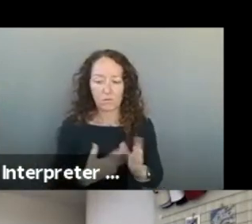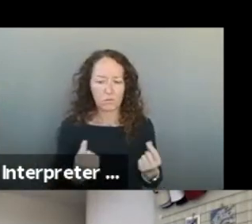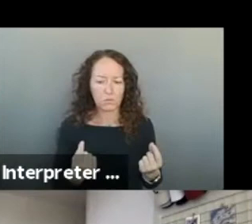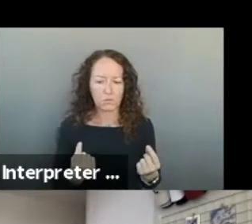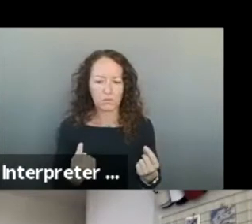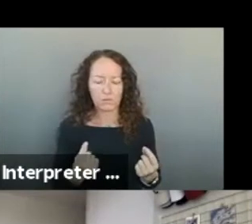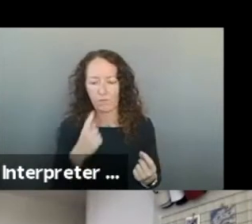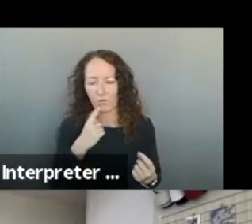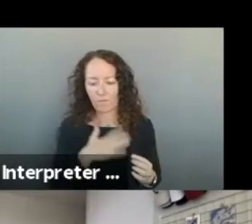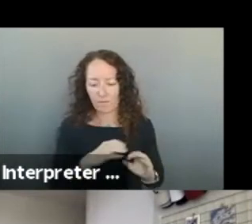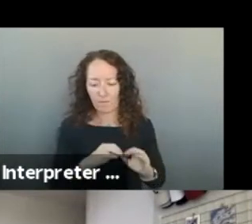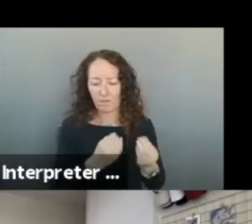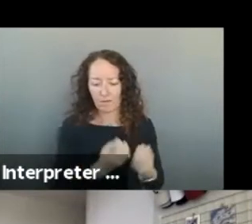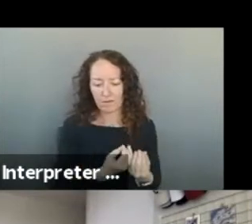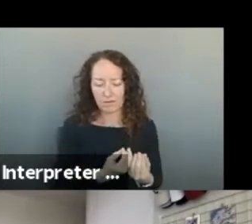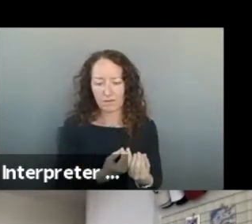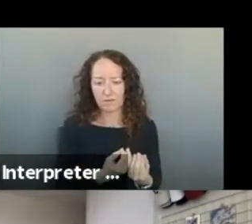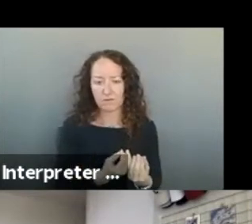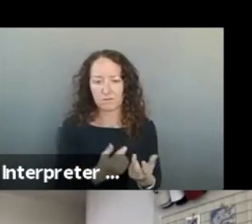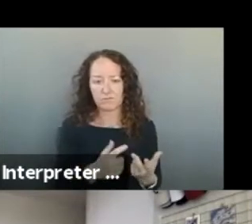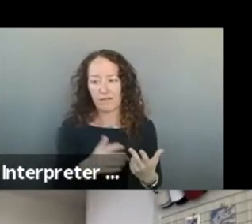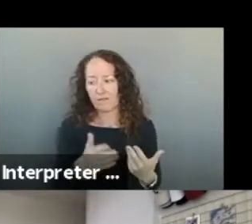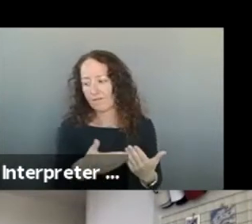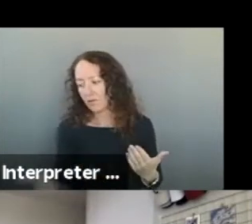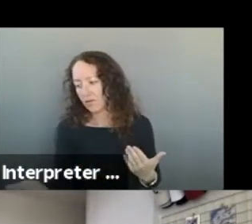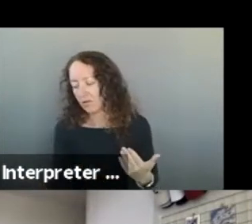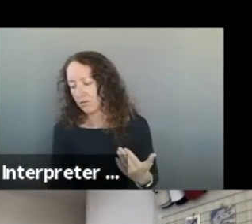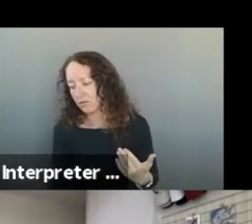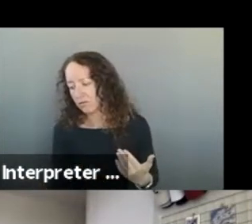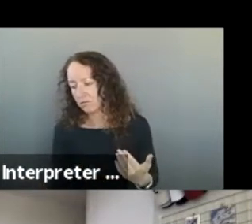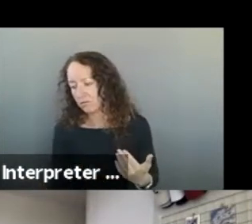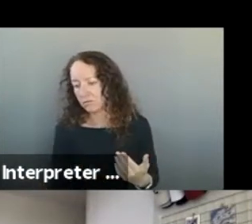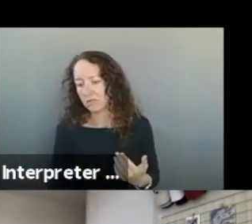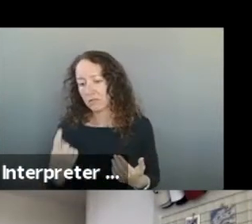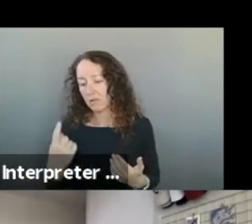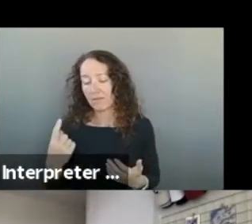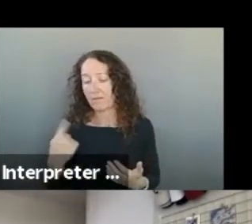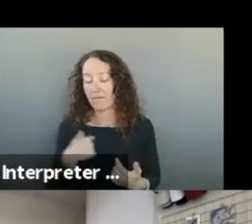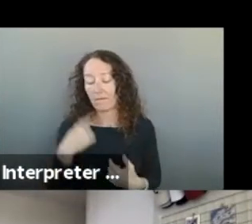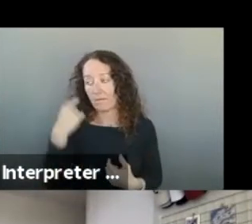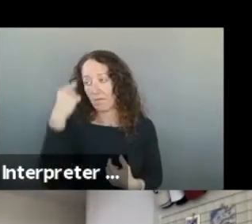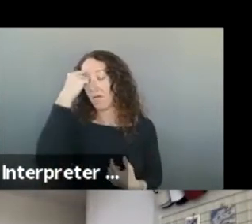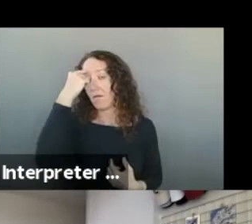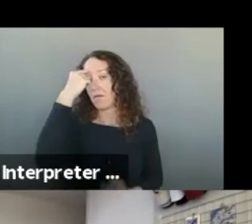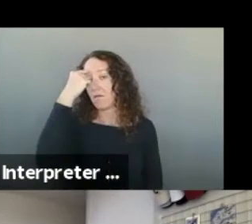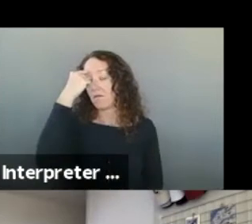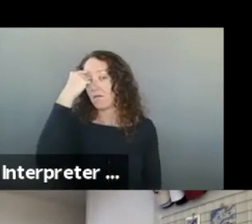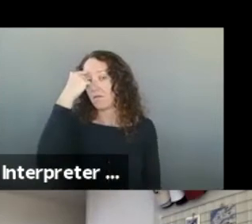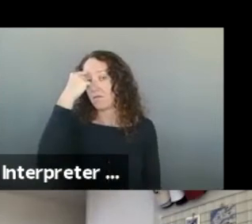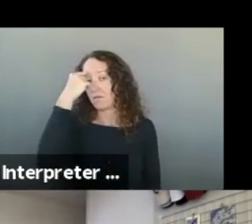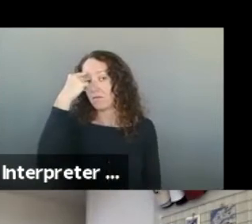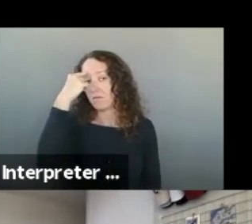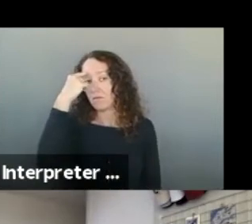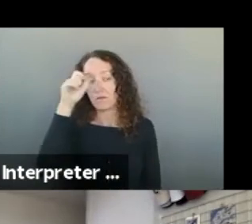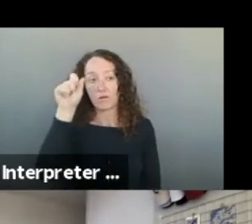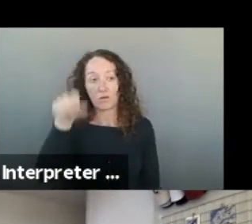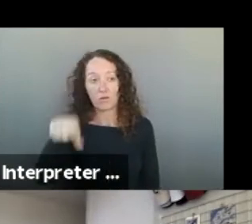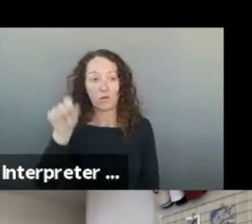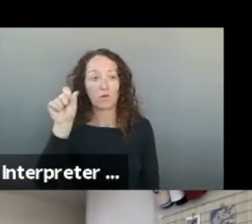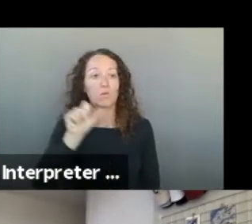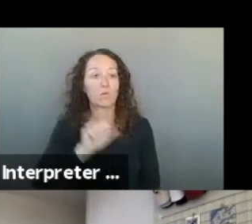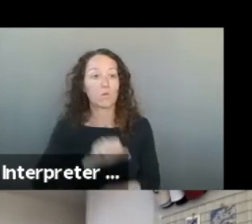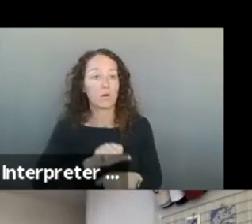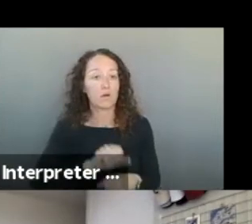organization and, you know, further than that. And certainly something that I've thought about is that could be work that, you know,